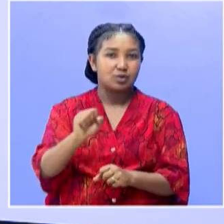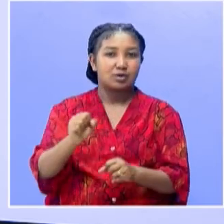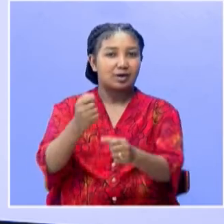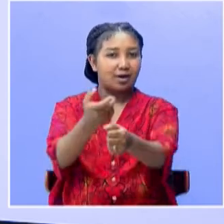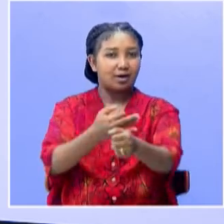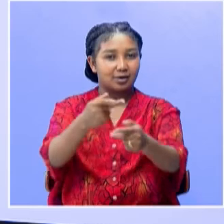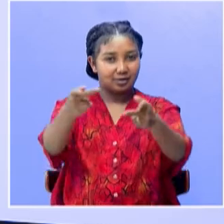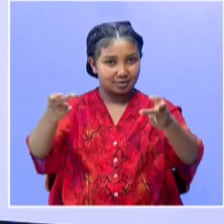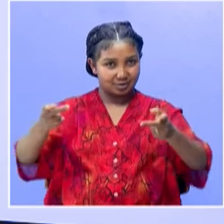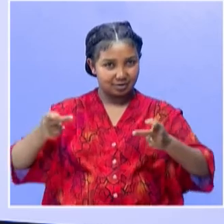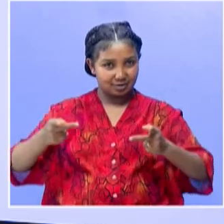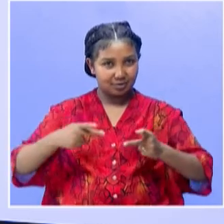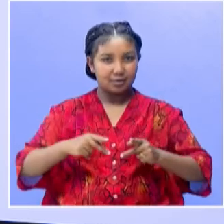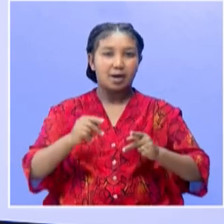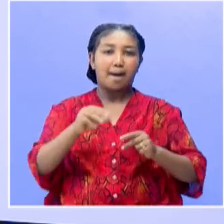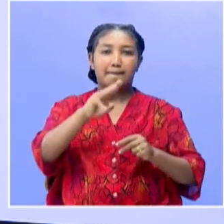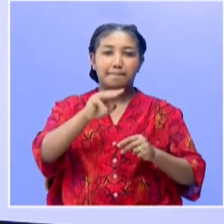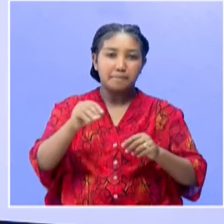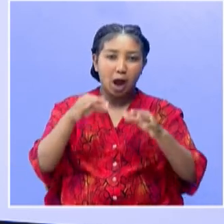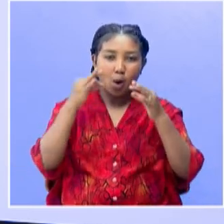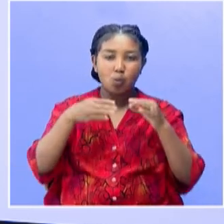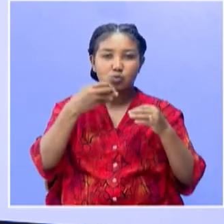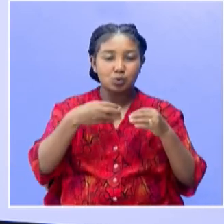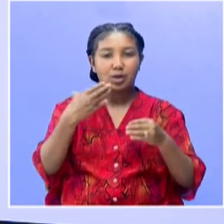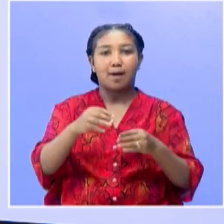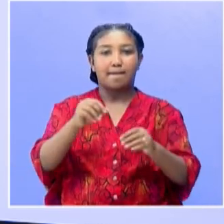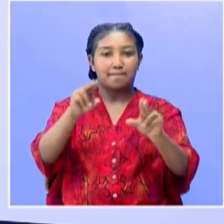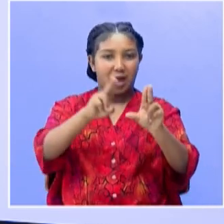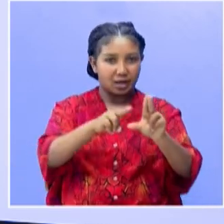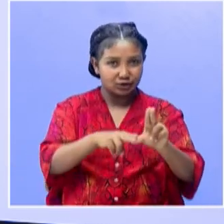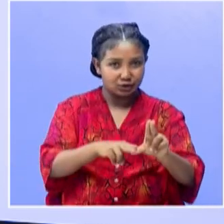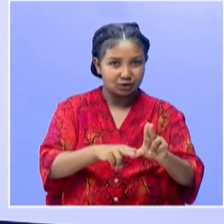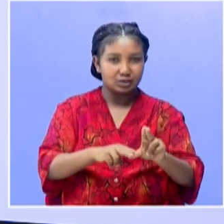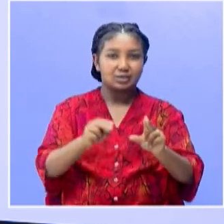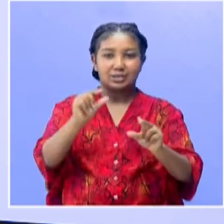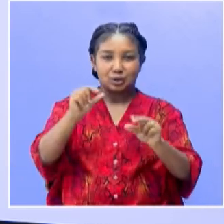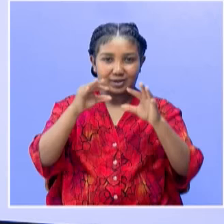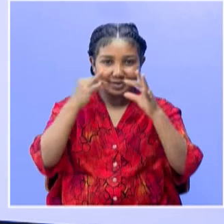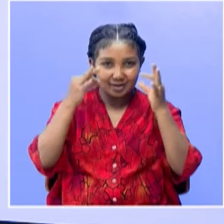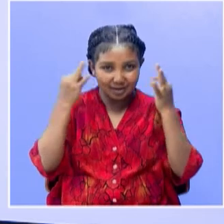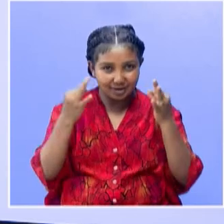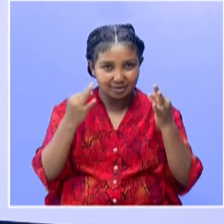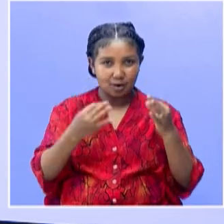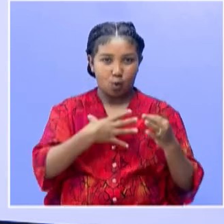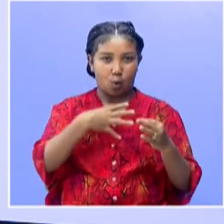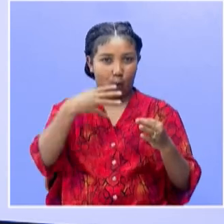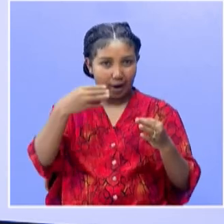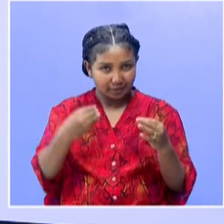garden, meow, bench, kitten,